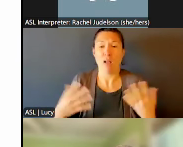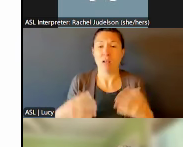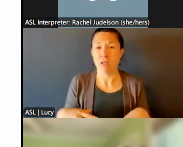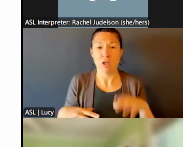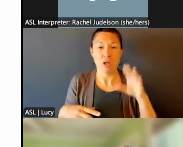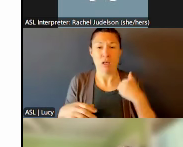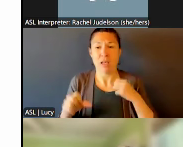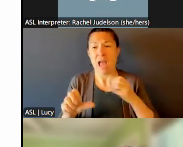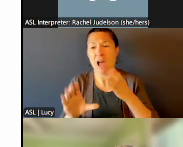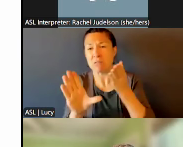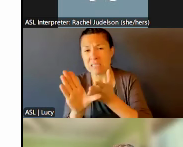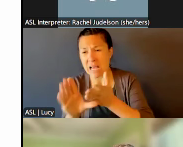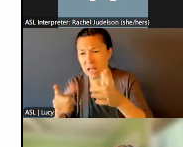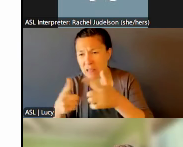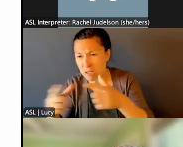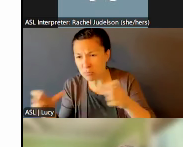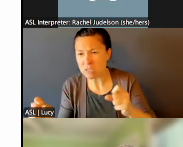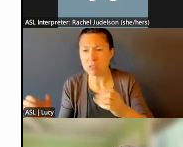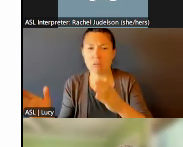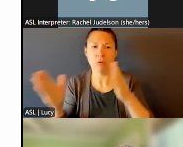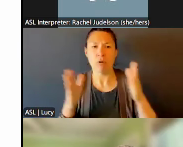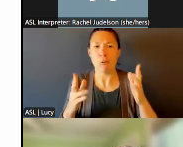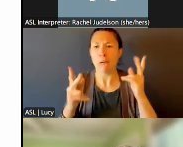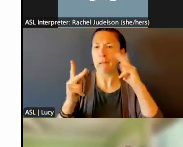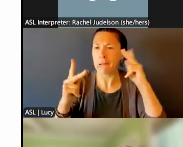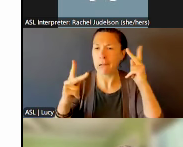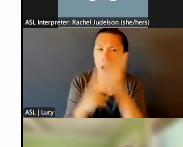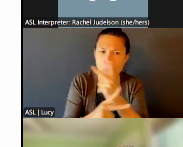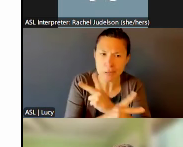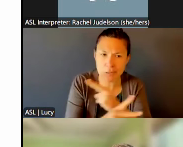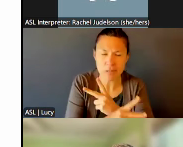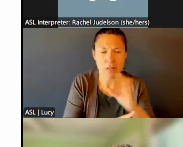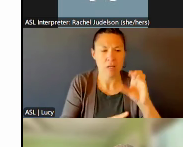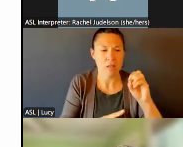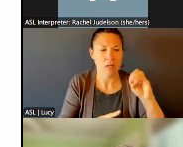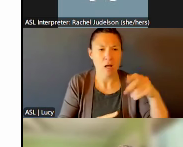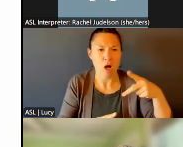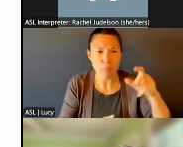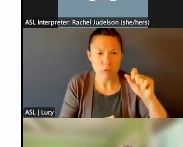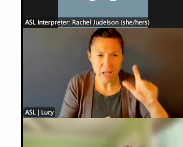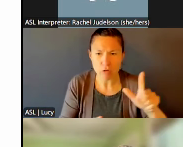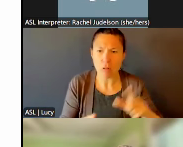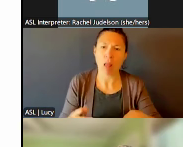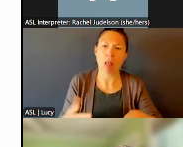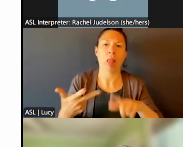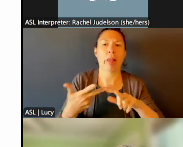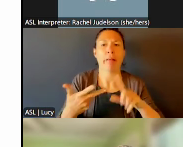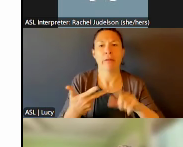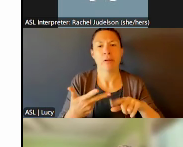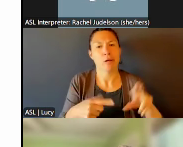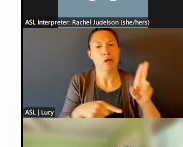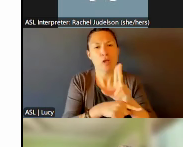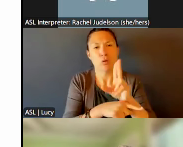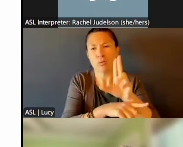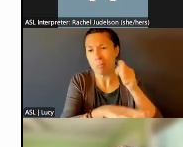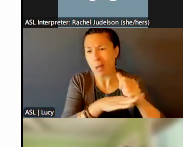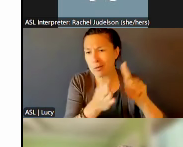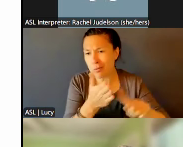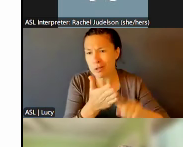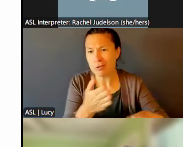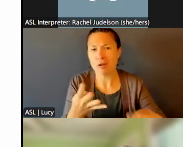can have highly computational types of things. You can have usage-based research. You can have generative research, highly formal or